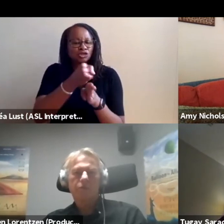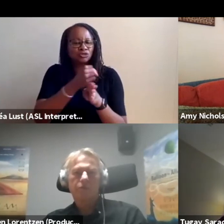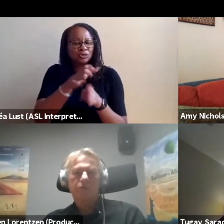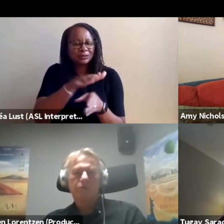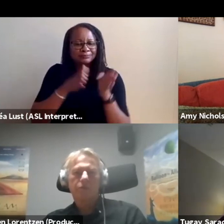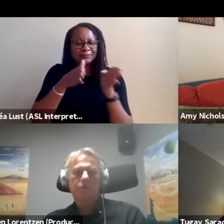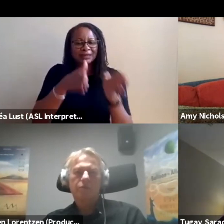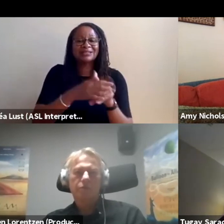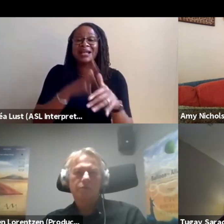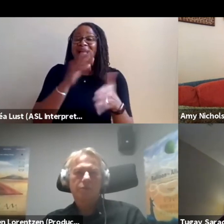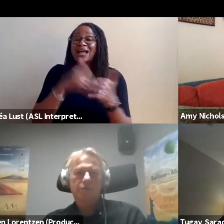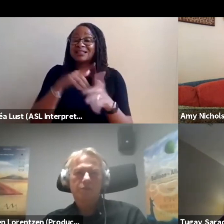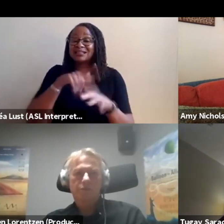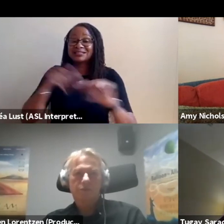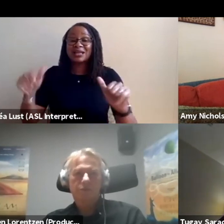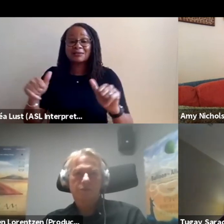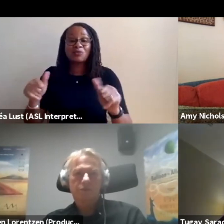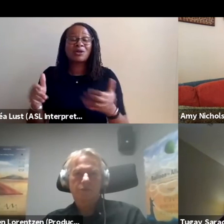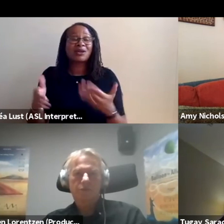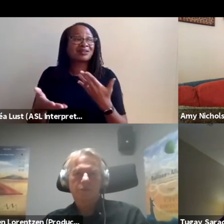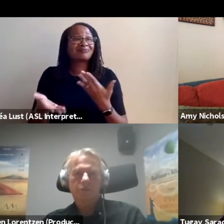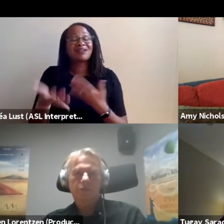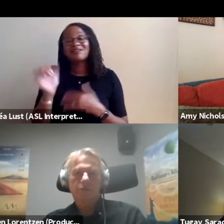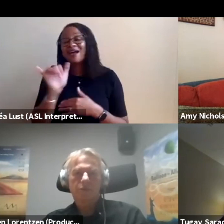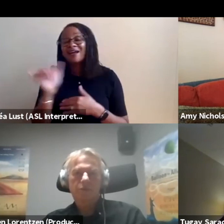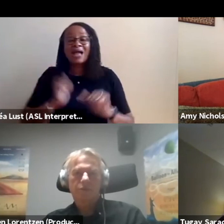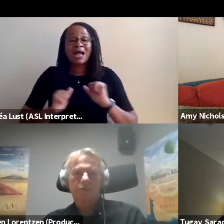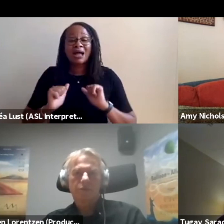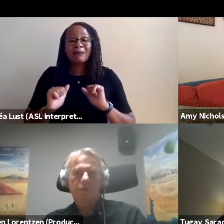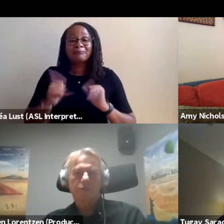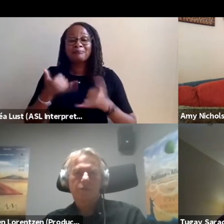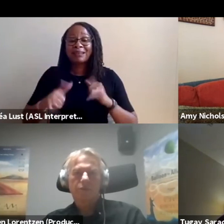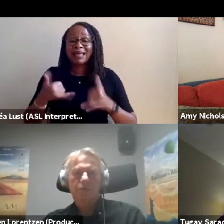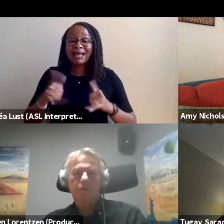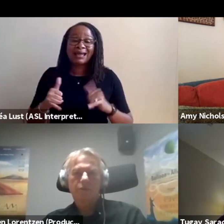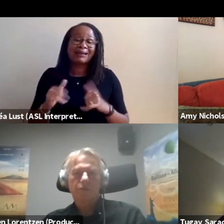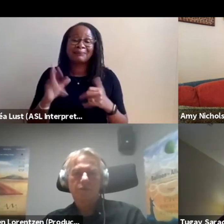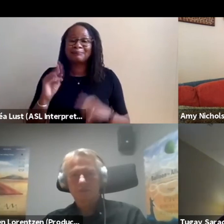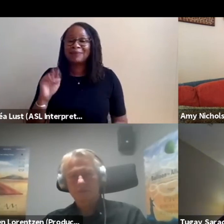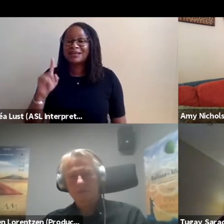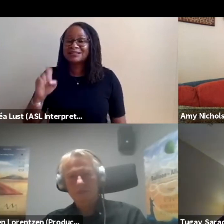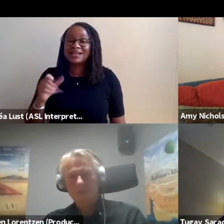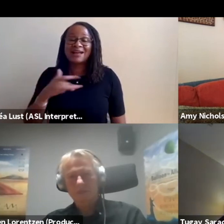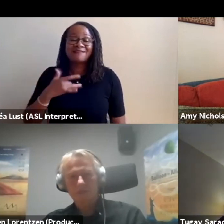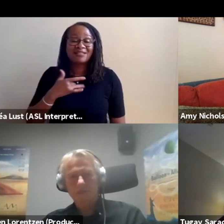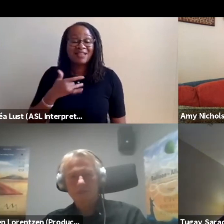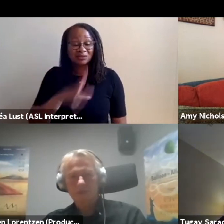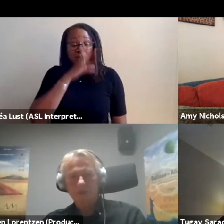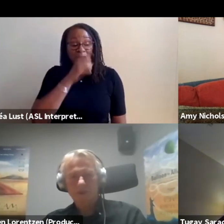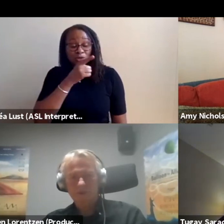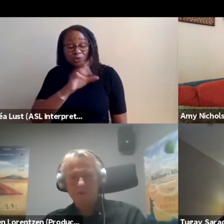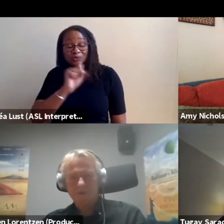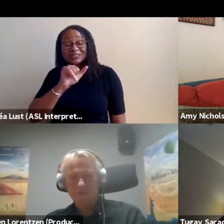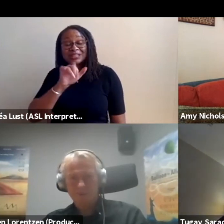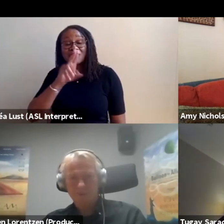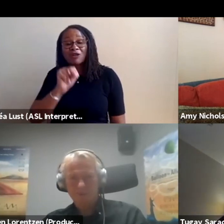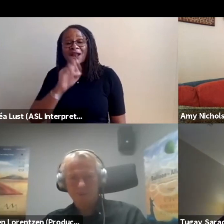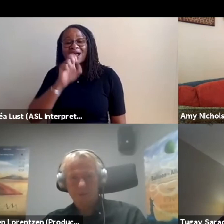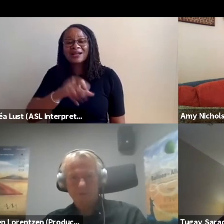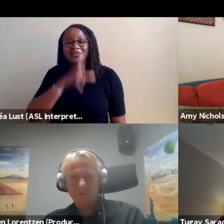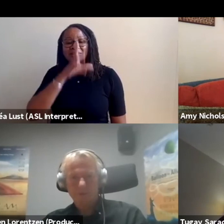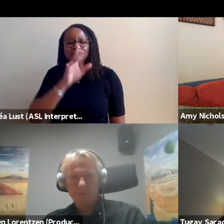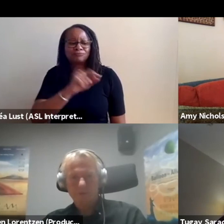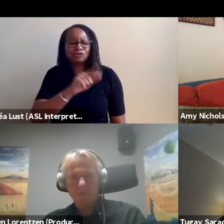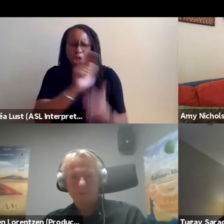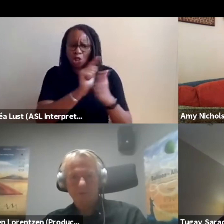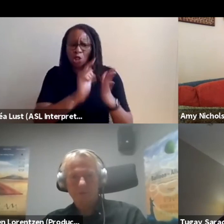time very playmates. I mean, I really feel like when I was talking to Seyran, I can talk she's a lawyer,